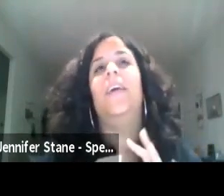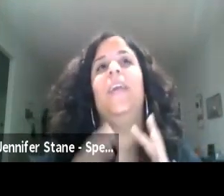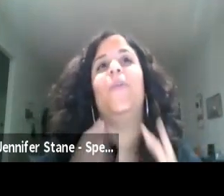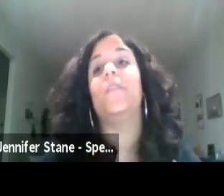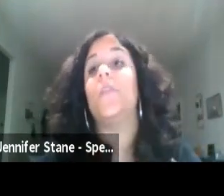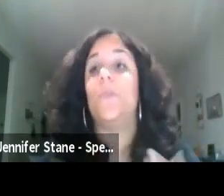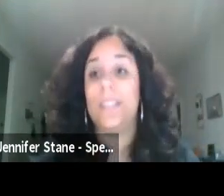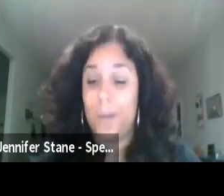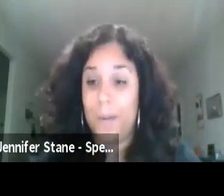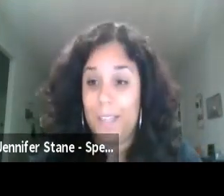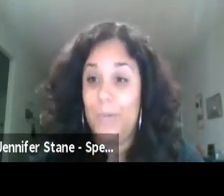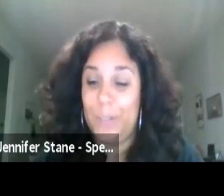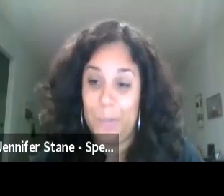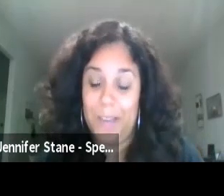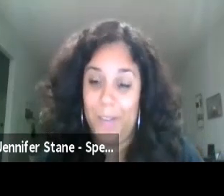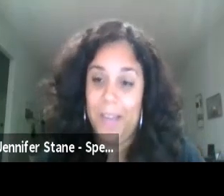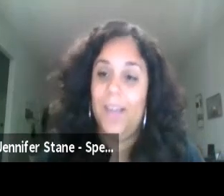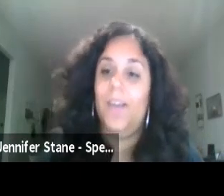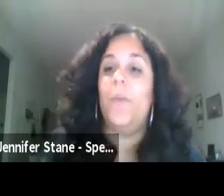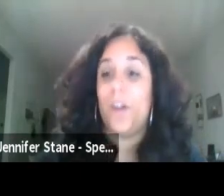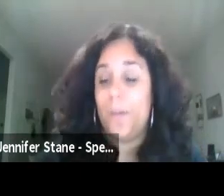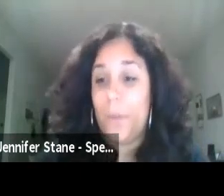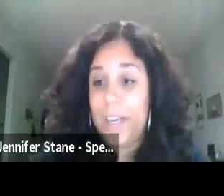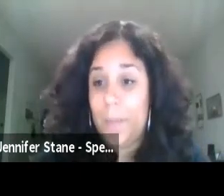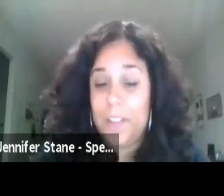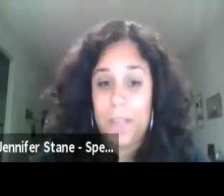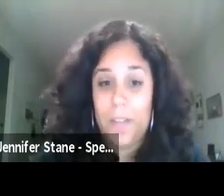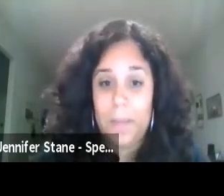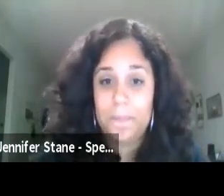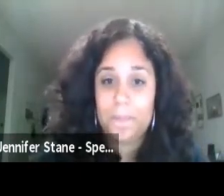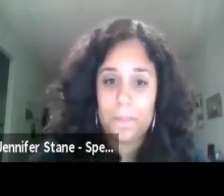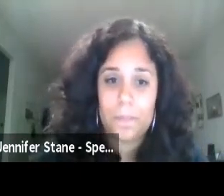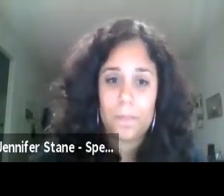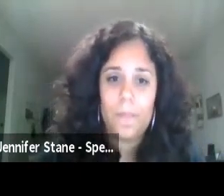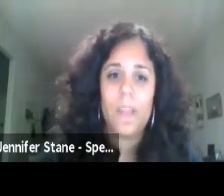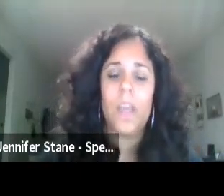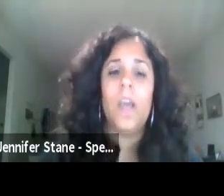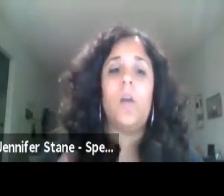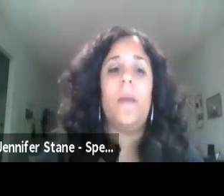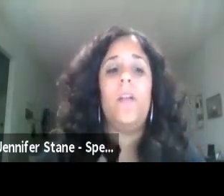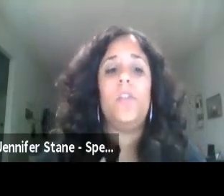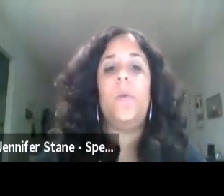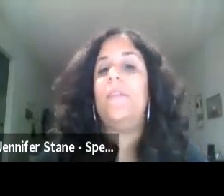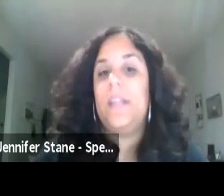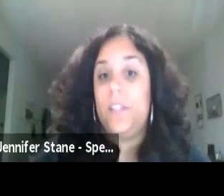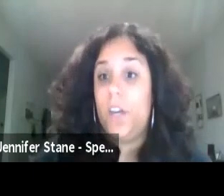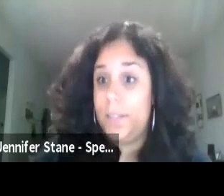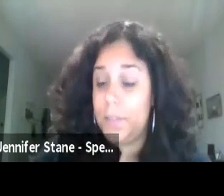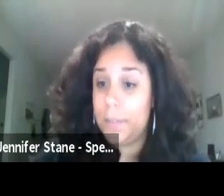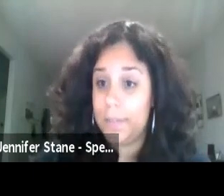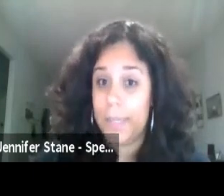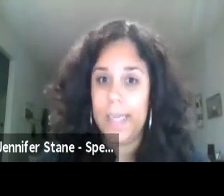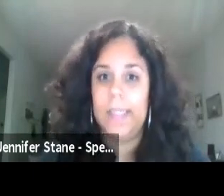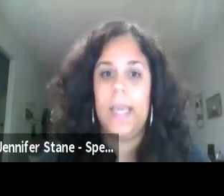because in order for the rest of our bodies to also be healthy, we need our mouth to be healthy. Our mouths are where everything